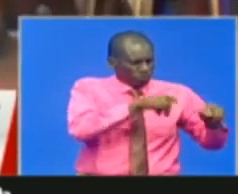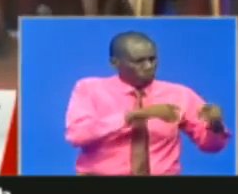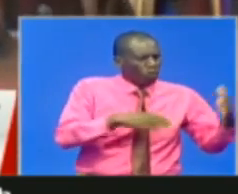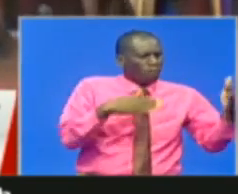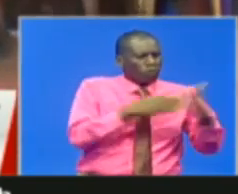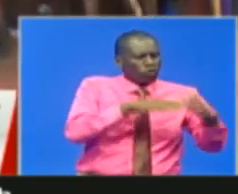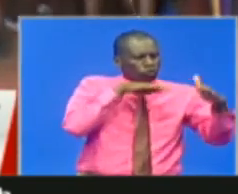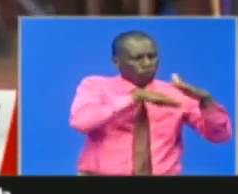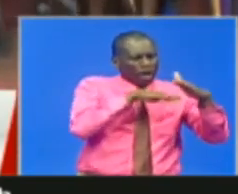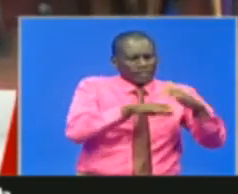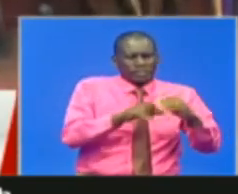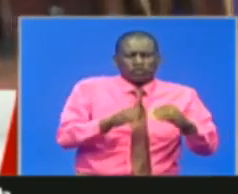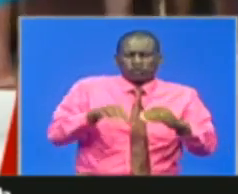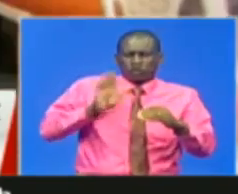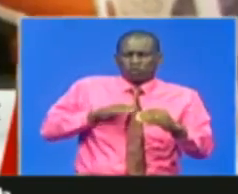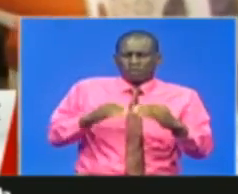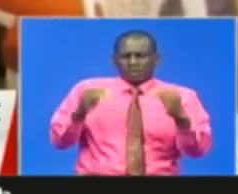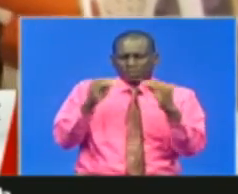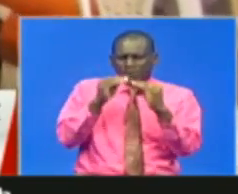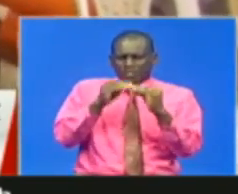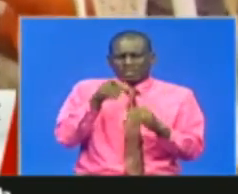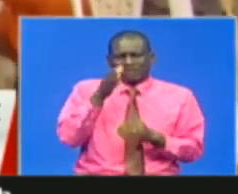Women Enterprise Fund meeting.